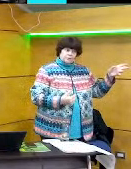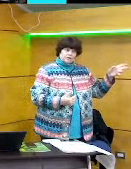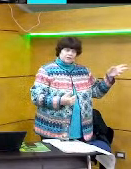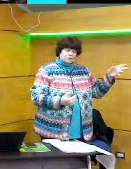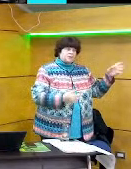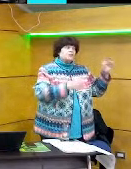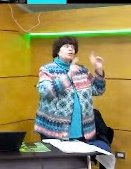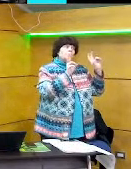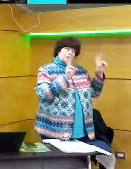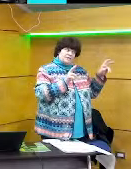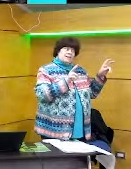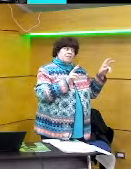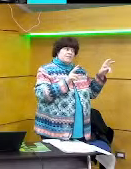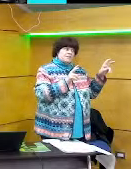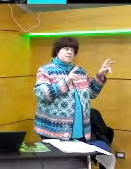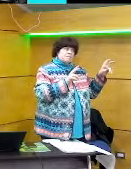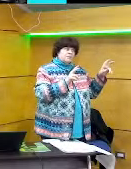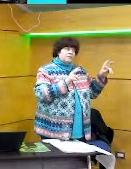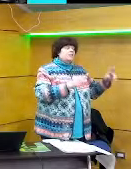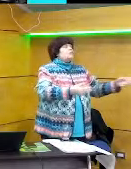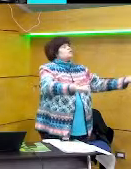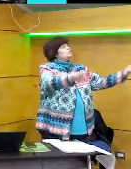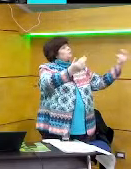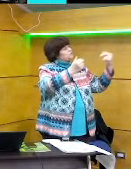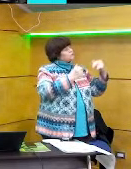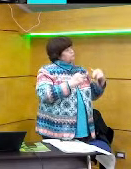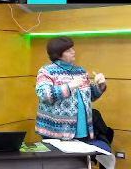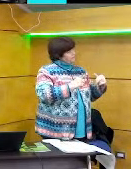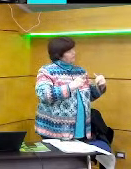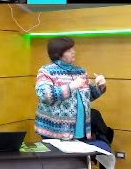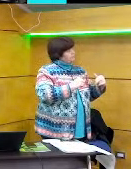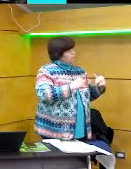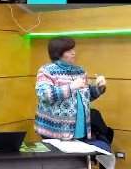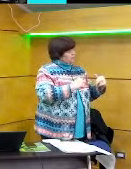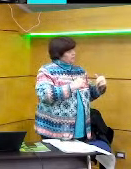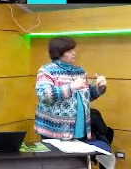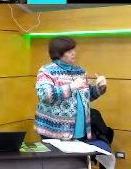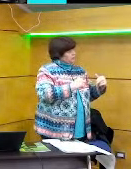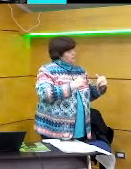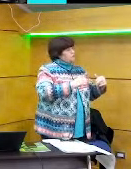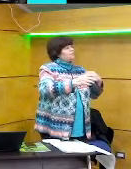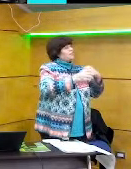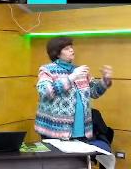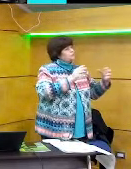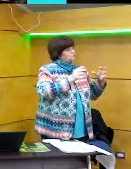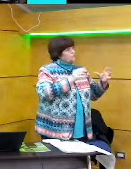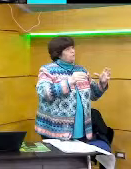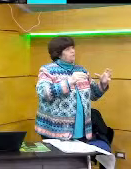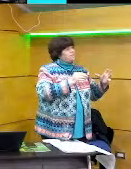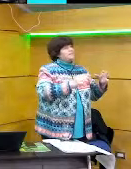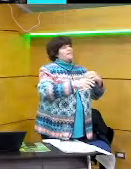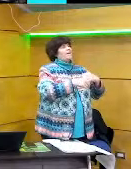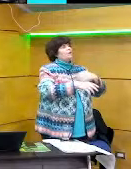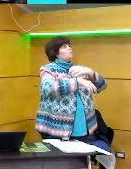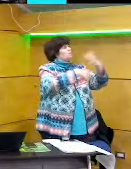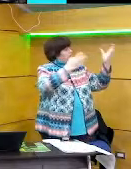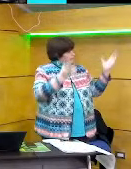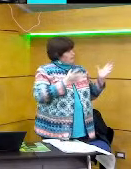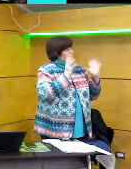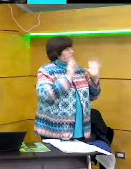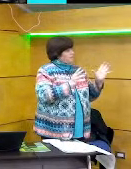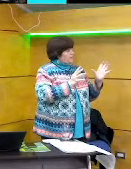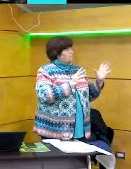next original speech according to that theme. So when school starts in March, you've got 2 or 3 weeks to